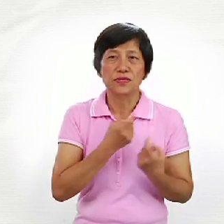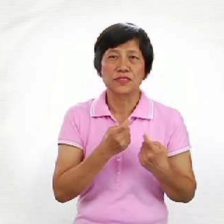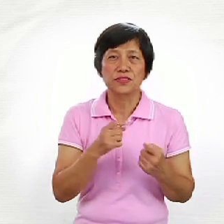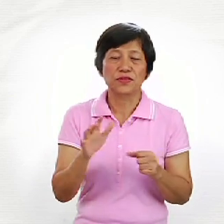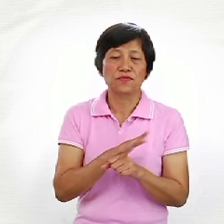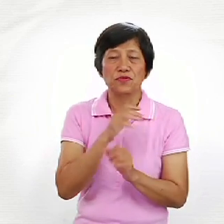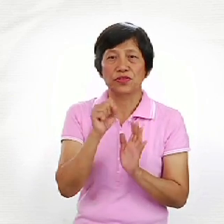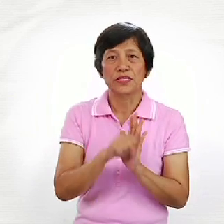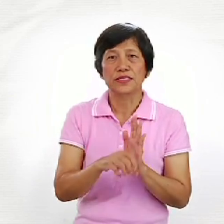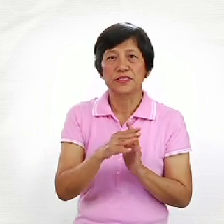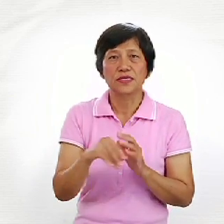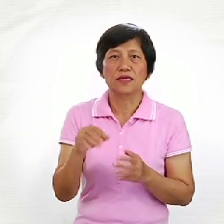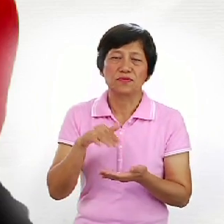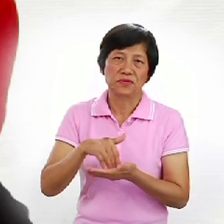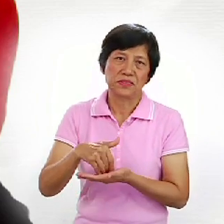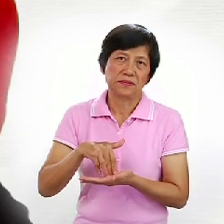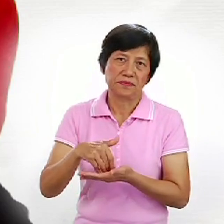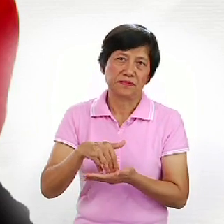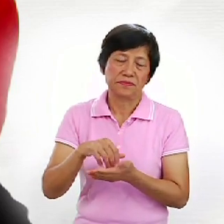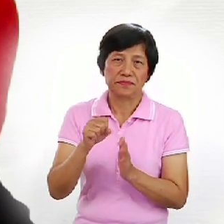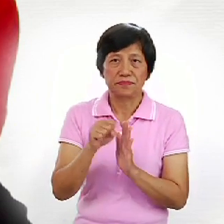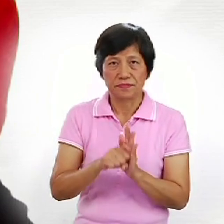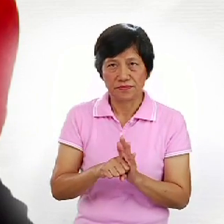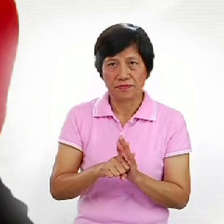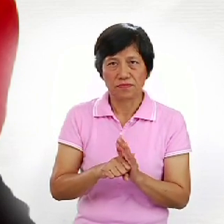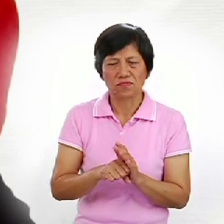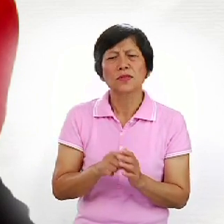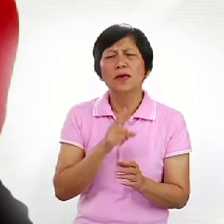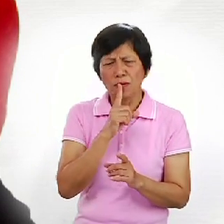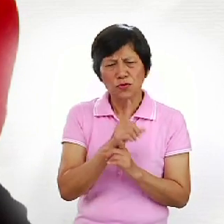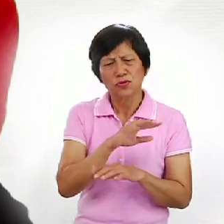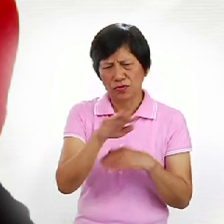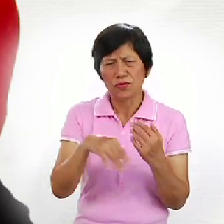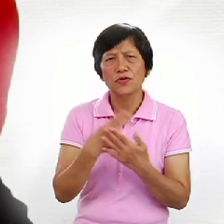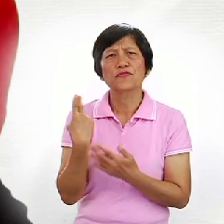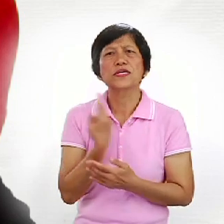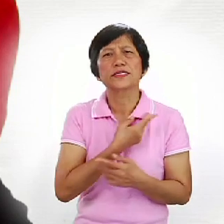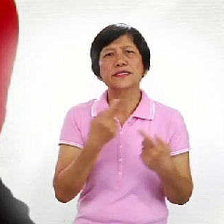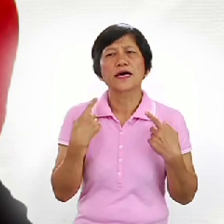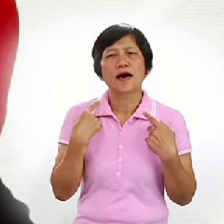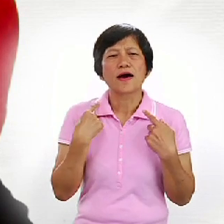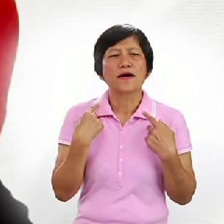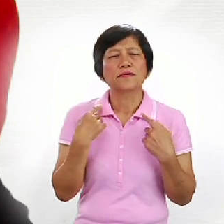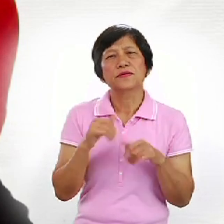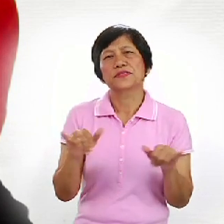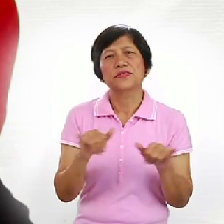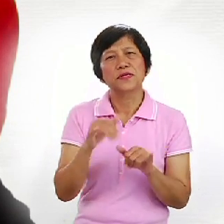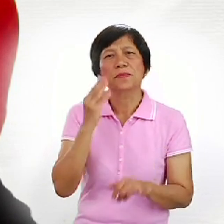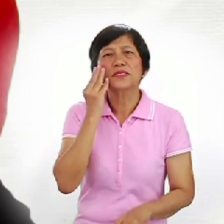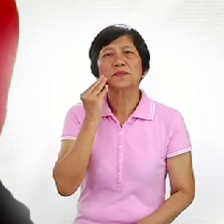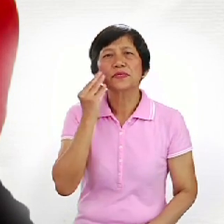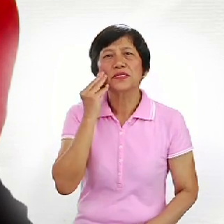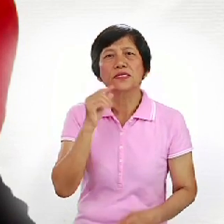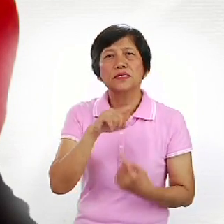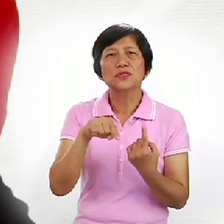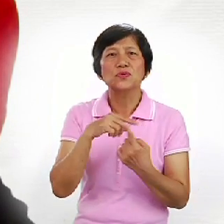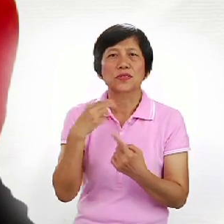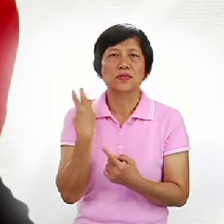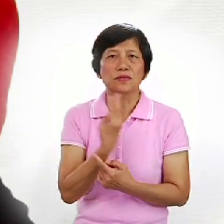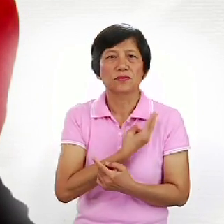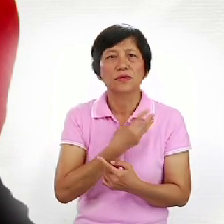sinfulness and frailty. I'm sure all of us have had such an experience when we